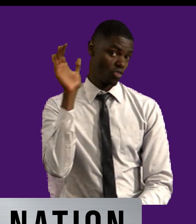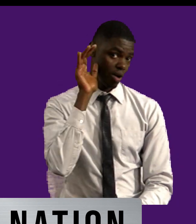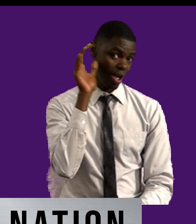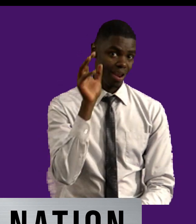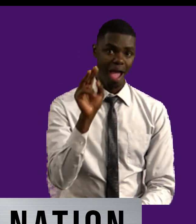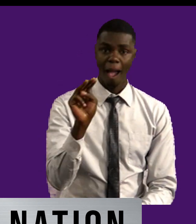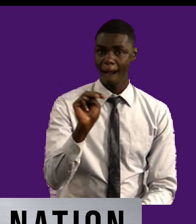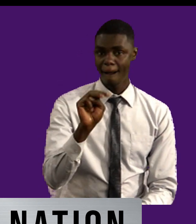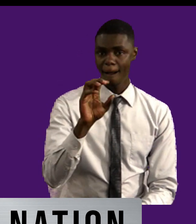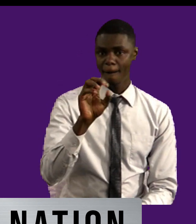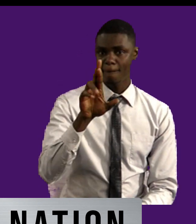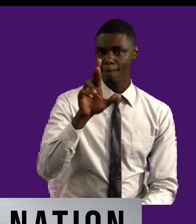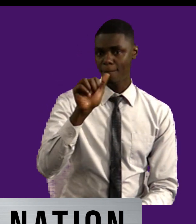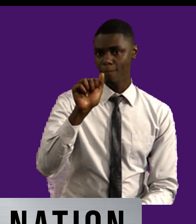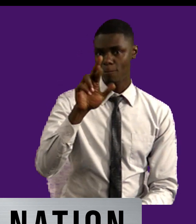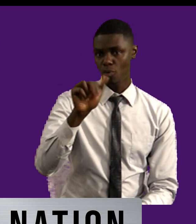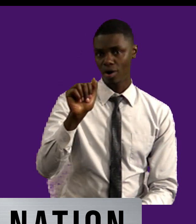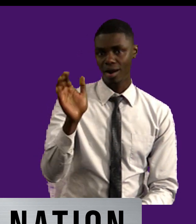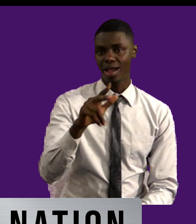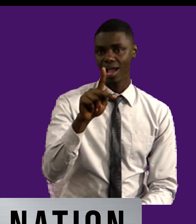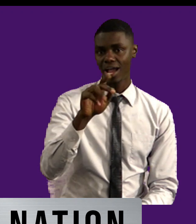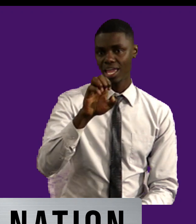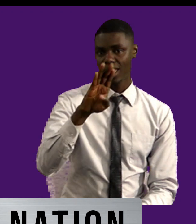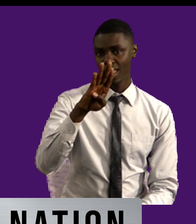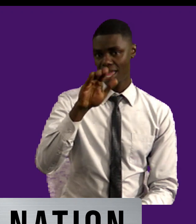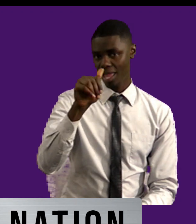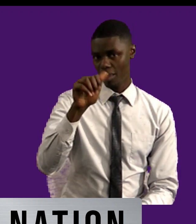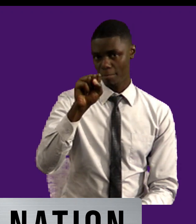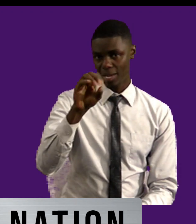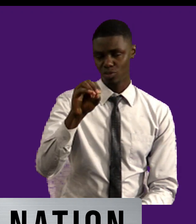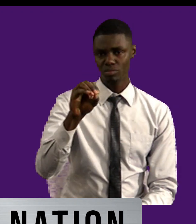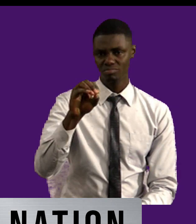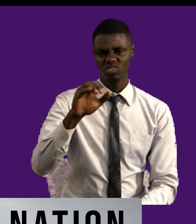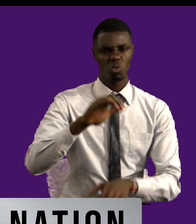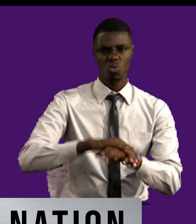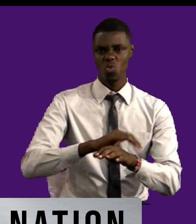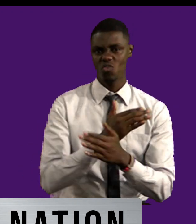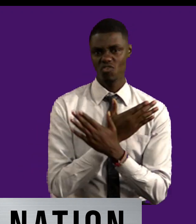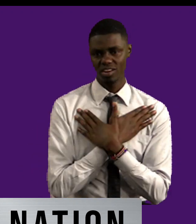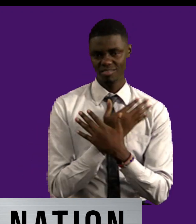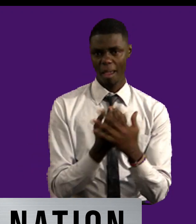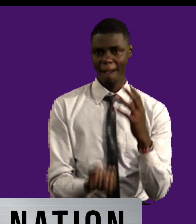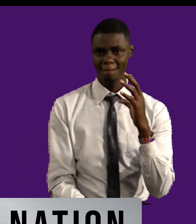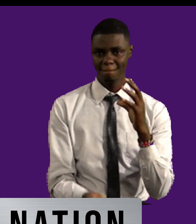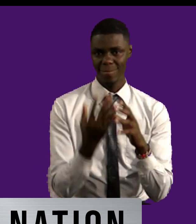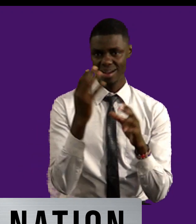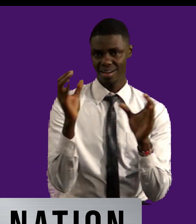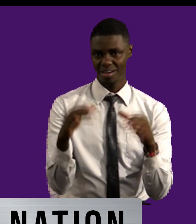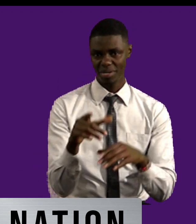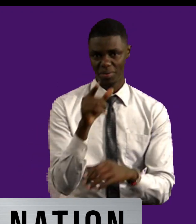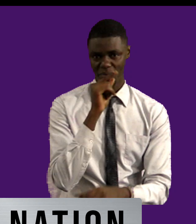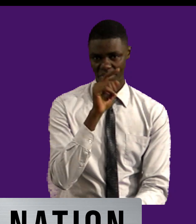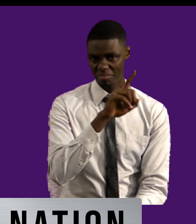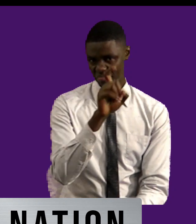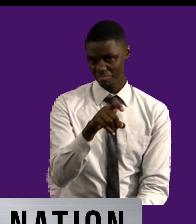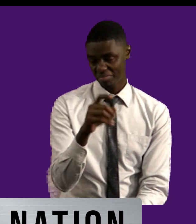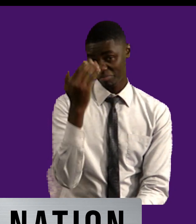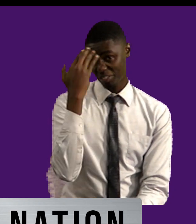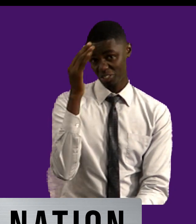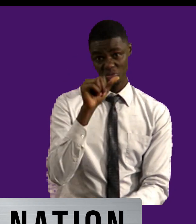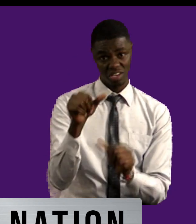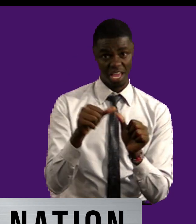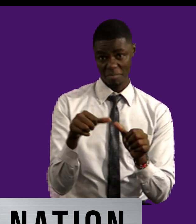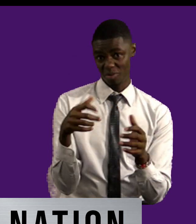Kibas? Sure, he's my good friend. Tell me, he formed a party? I don't know much